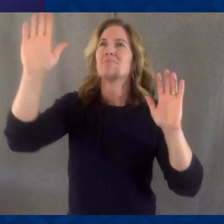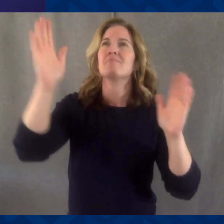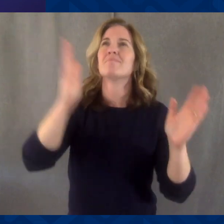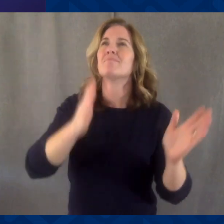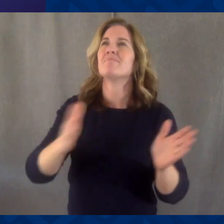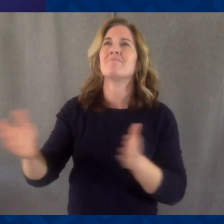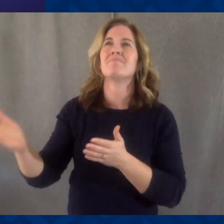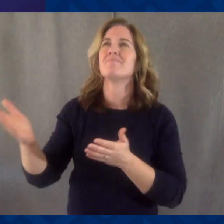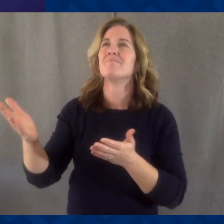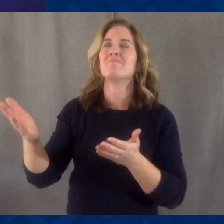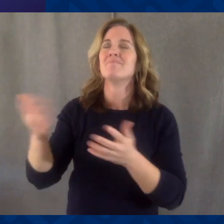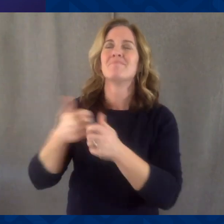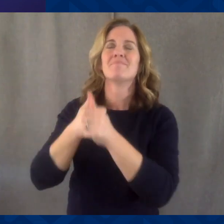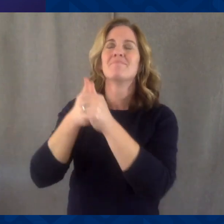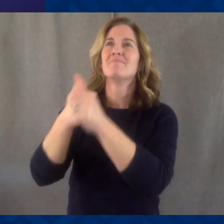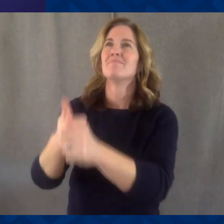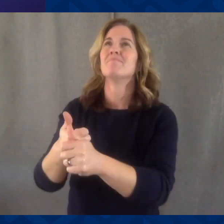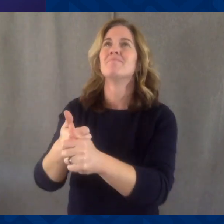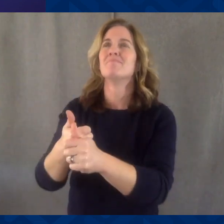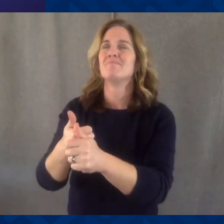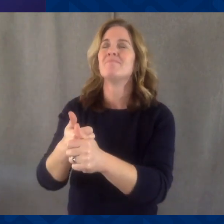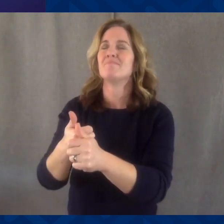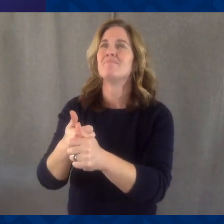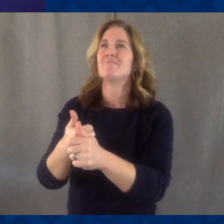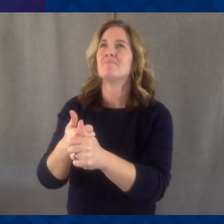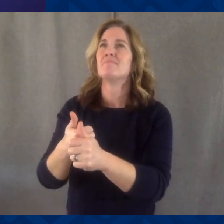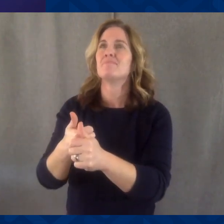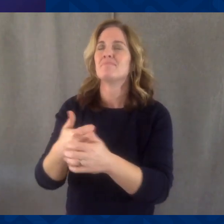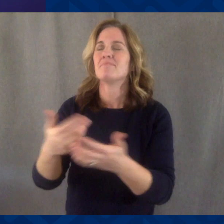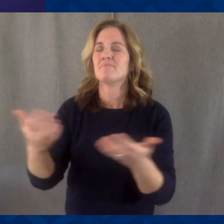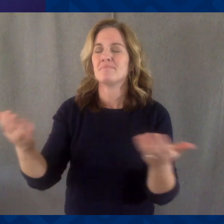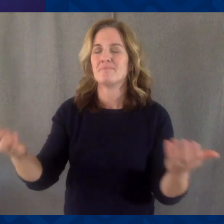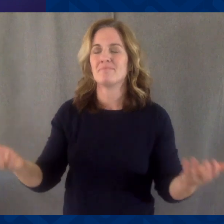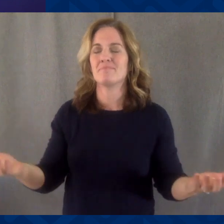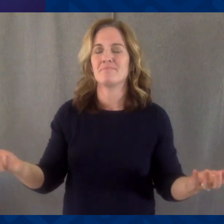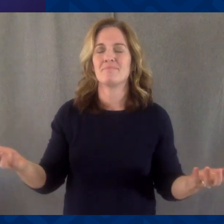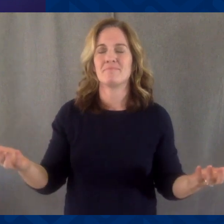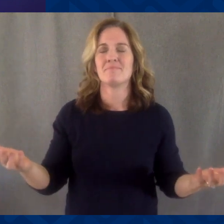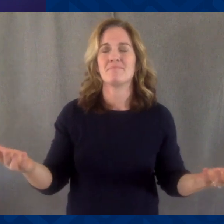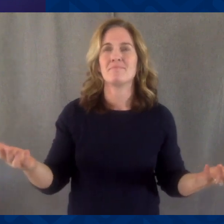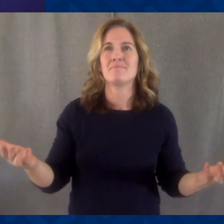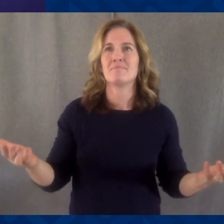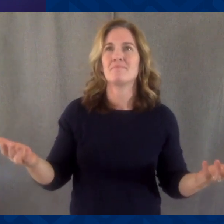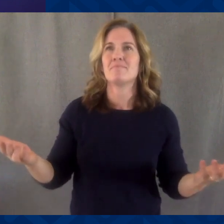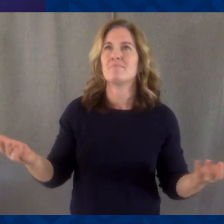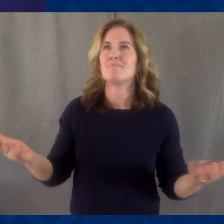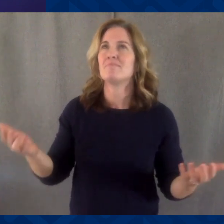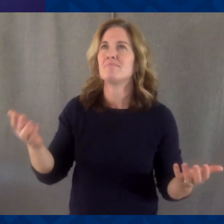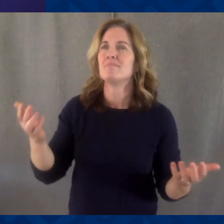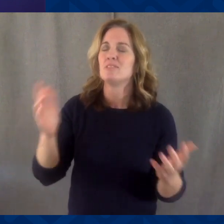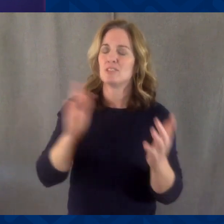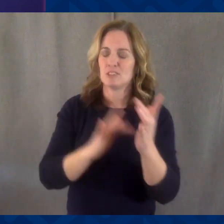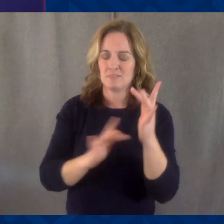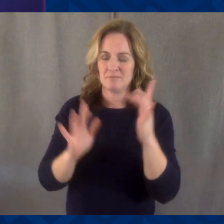Let your will be done in us, God. We say this your